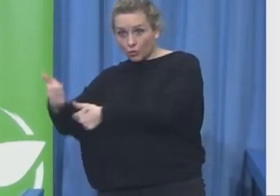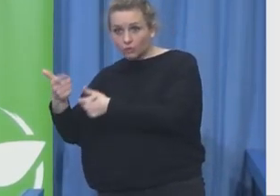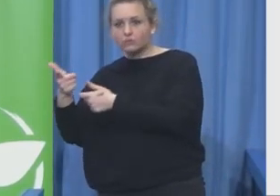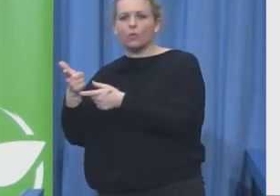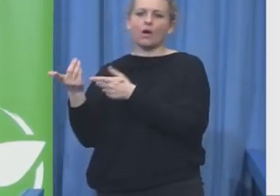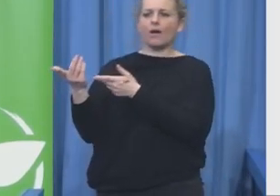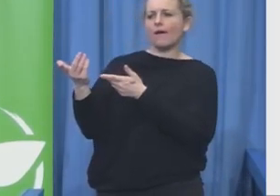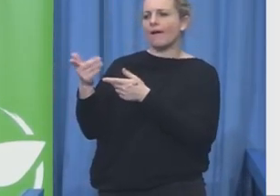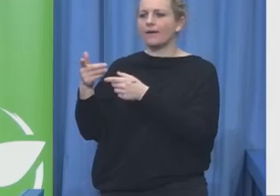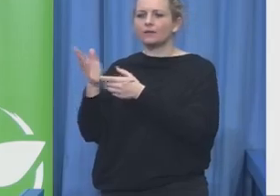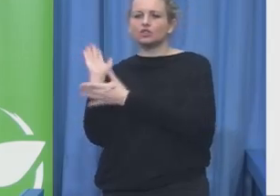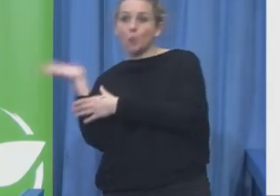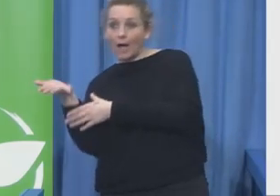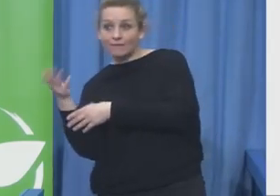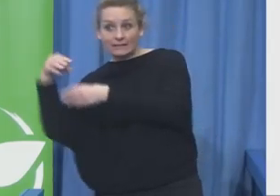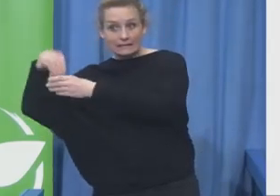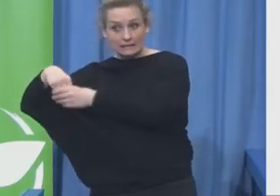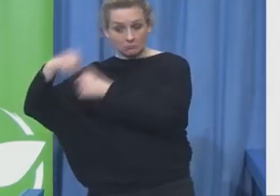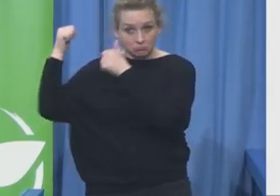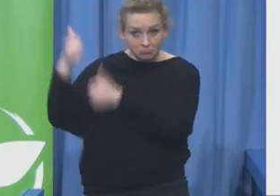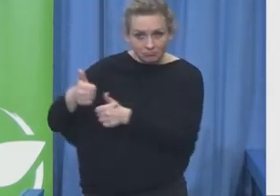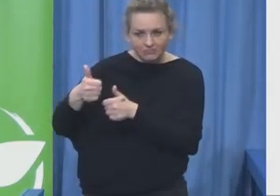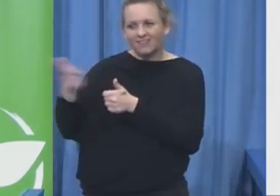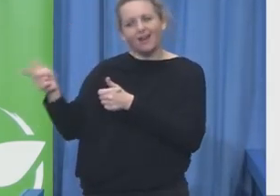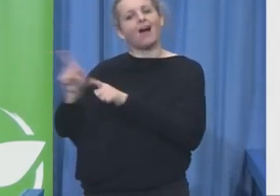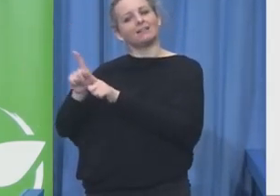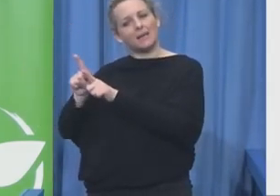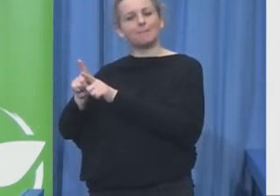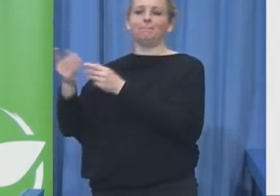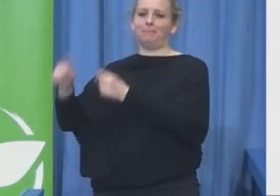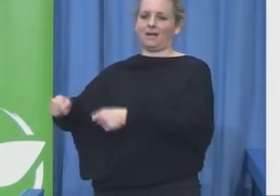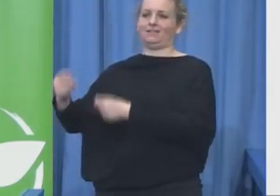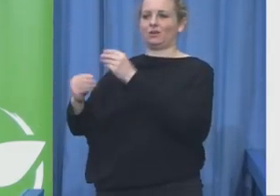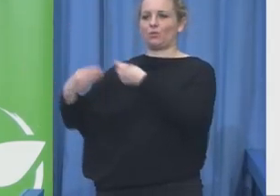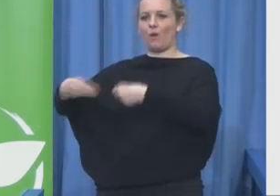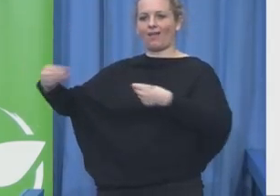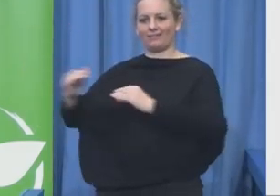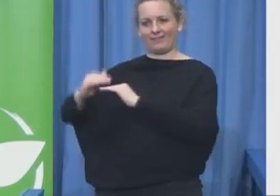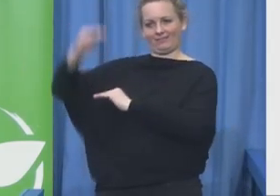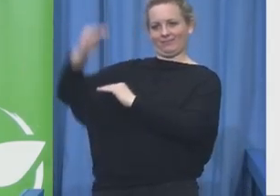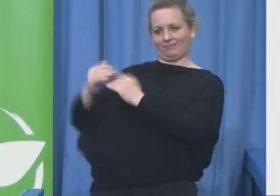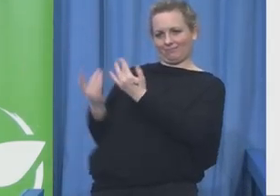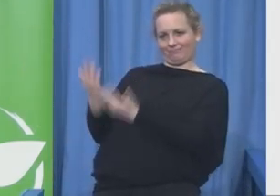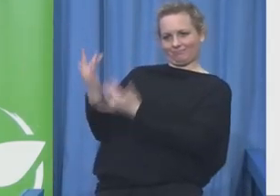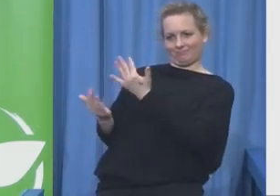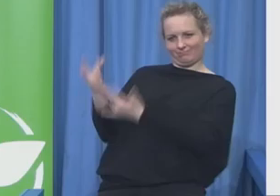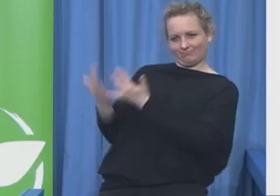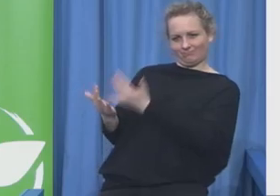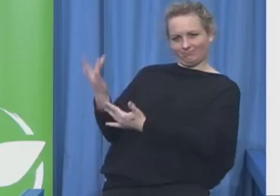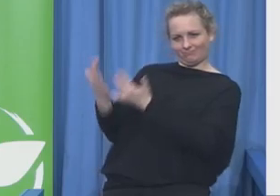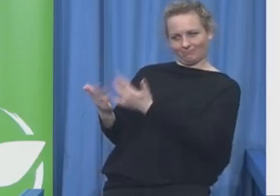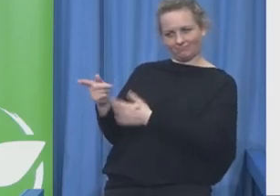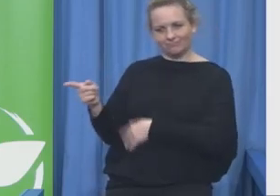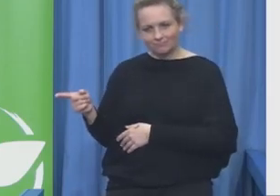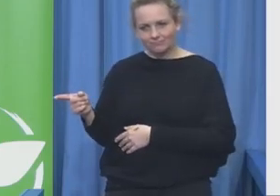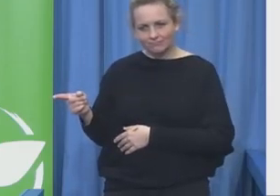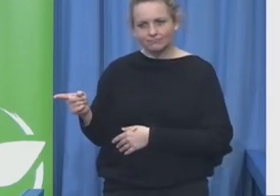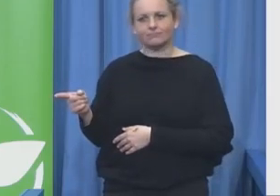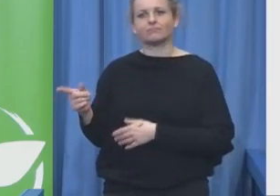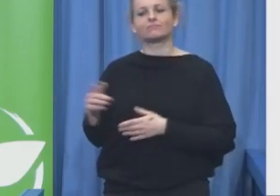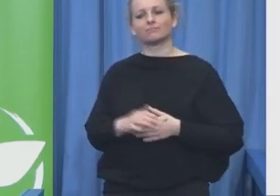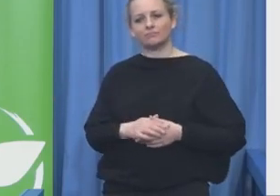Okay. We also, at services level, we also try to measure the social performance indicators.